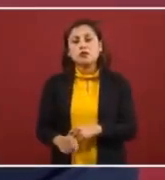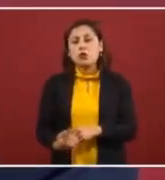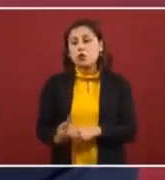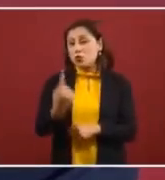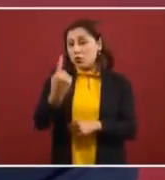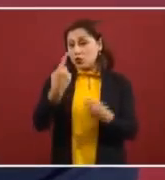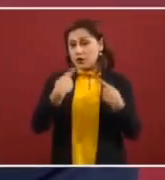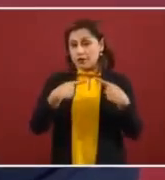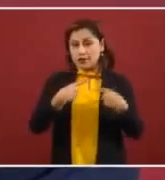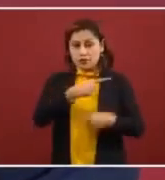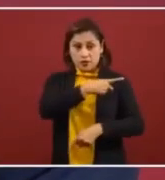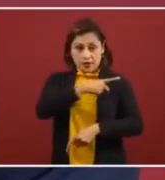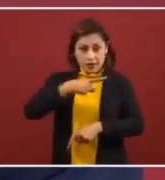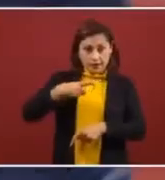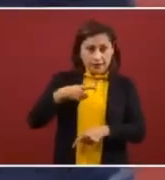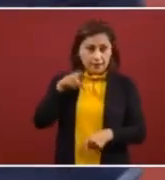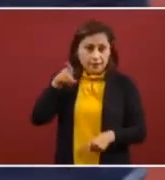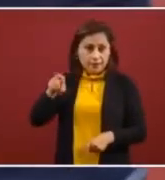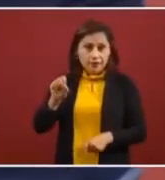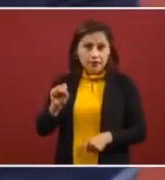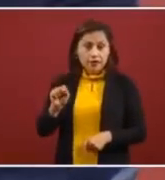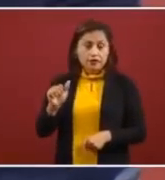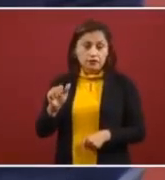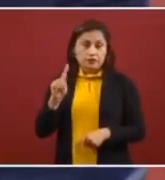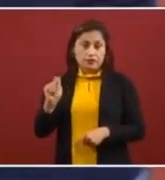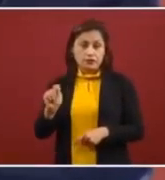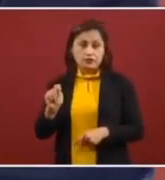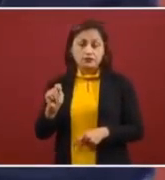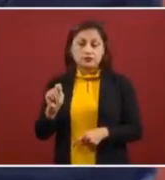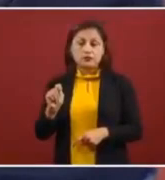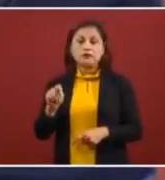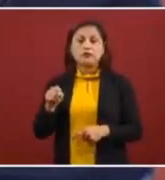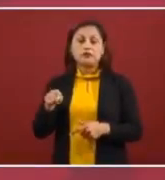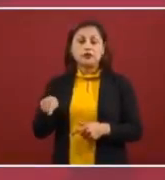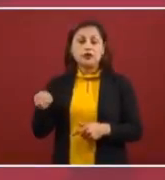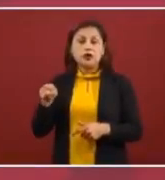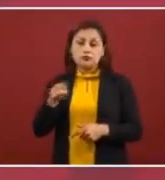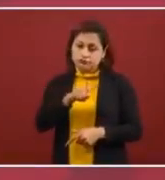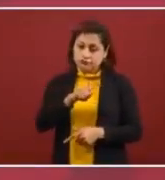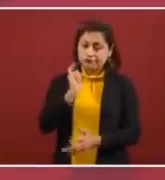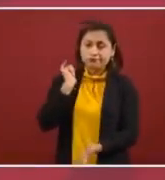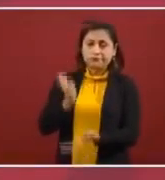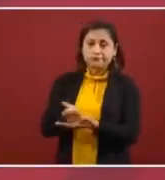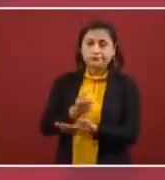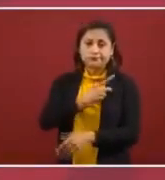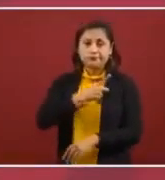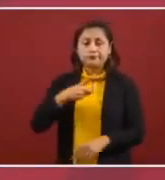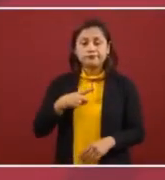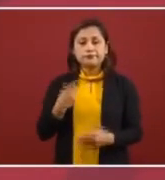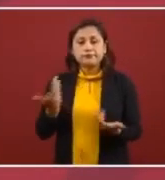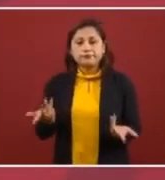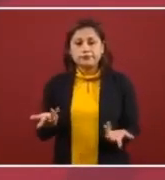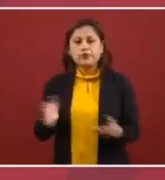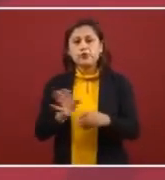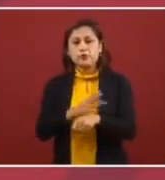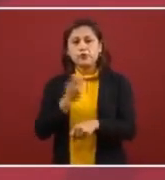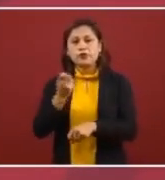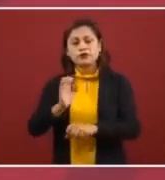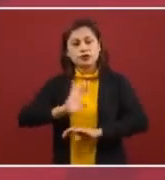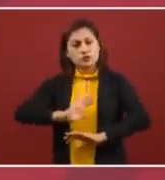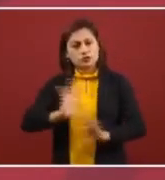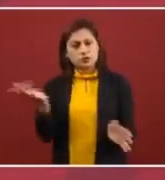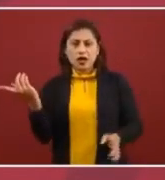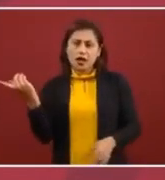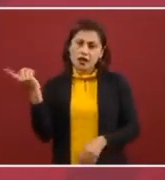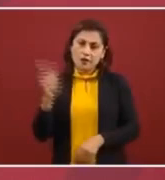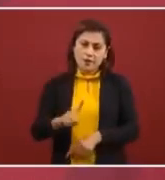in public, they need to pay it. And that's why we